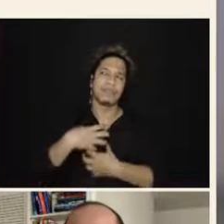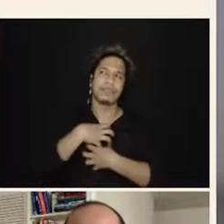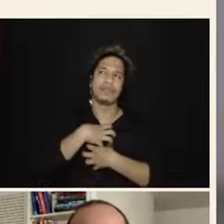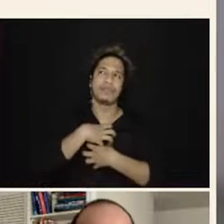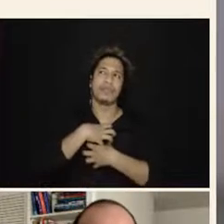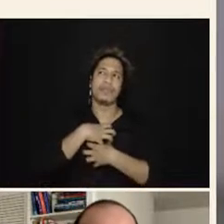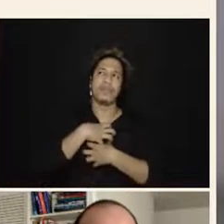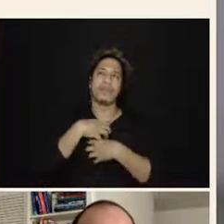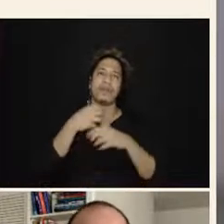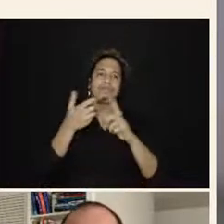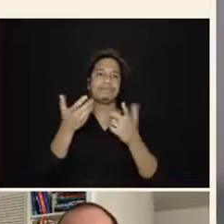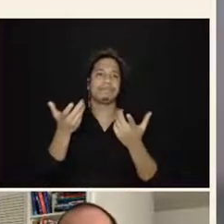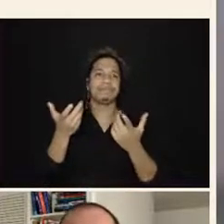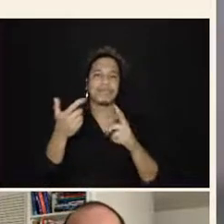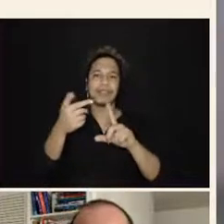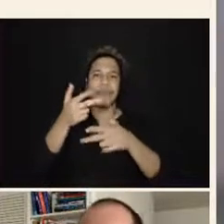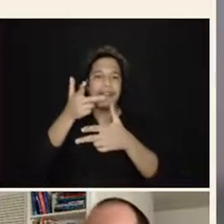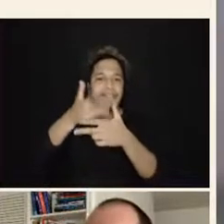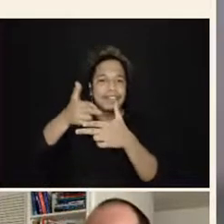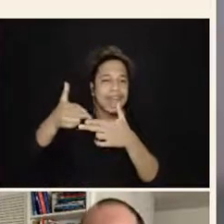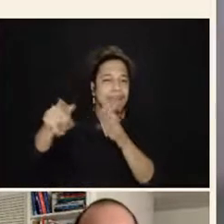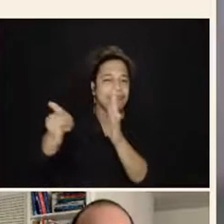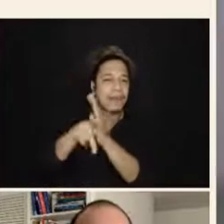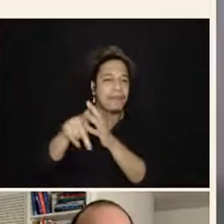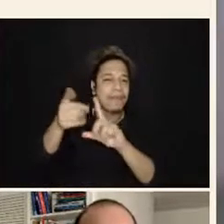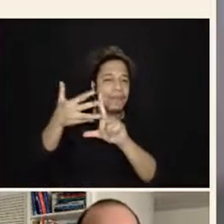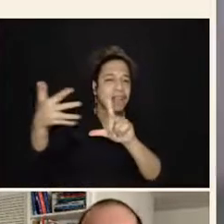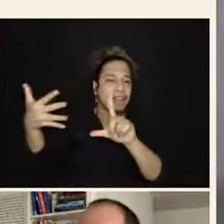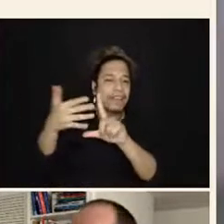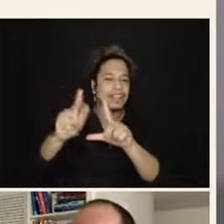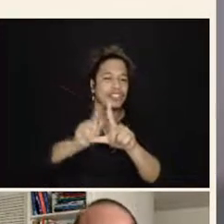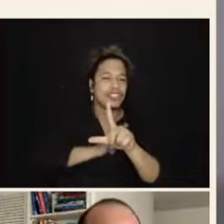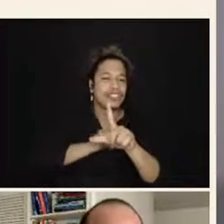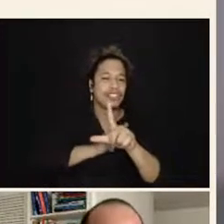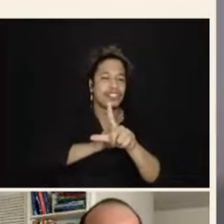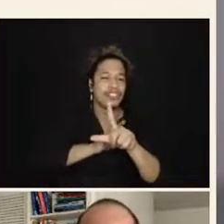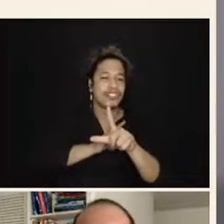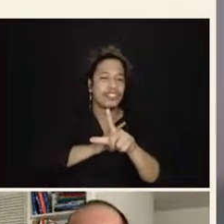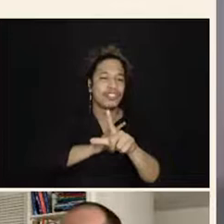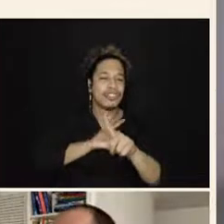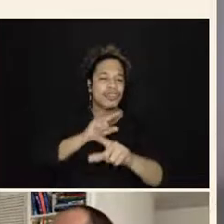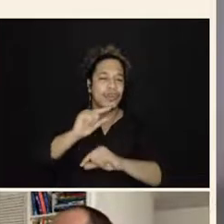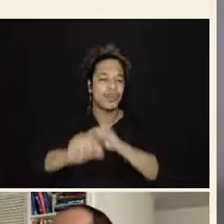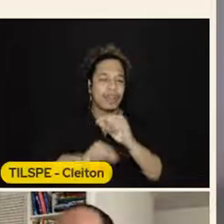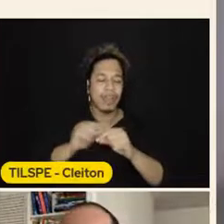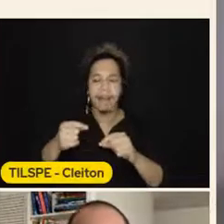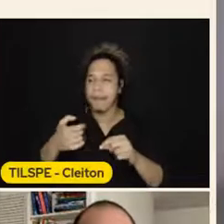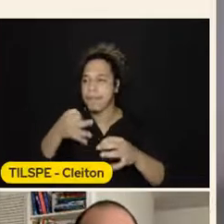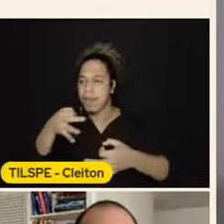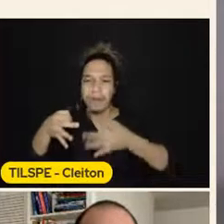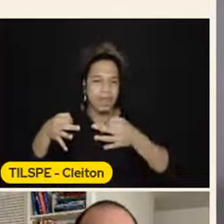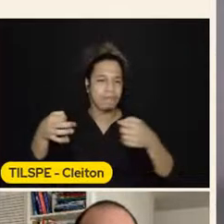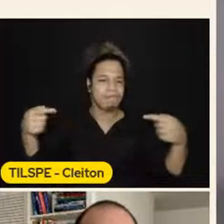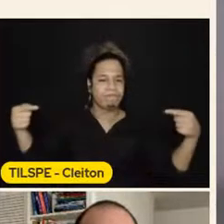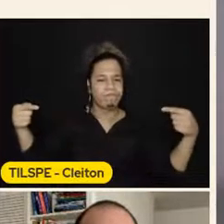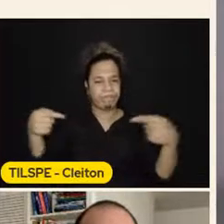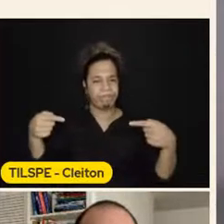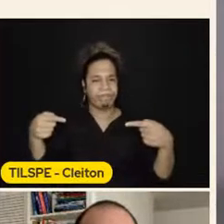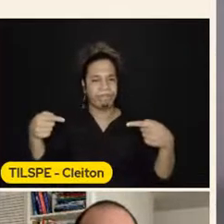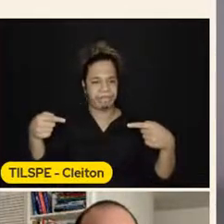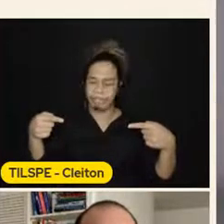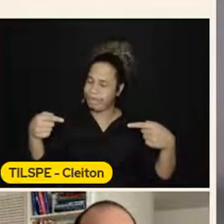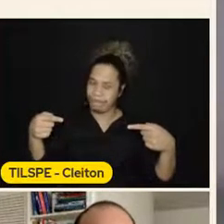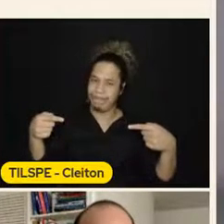TV series that we had these two different, these opposing sides, and they were not